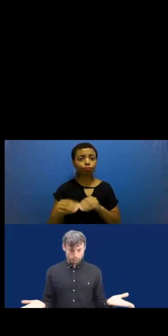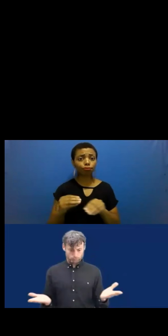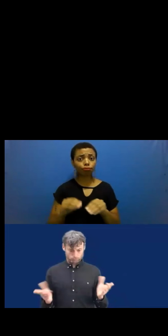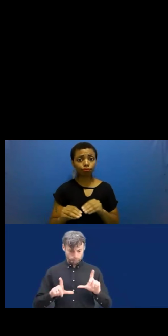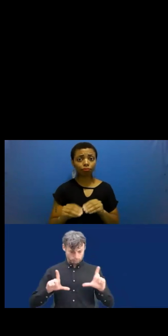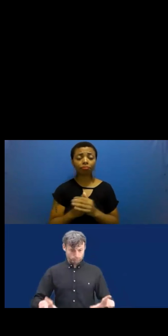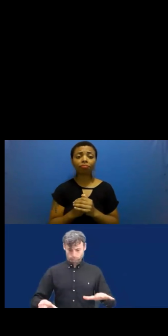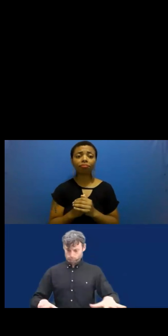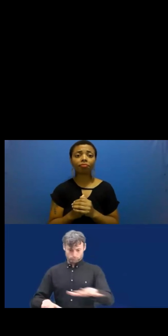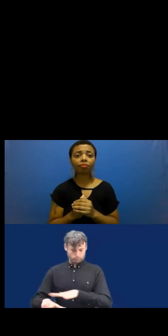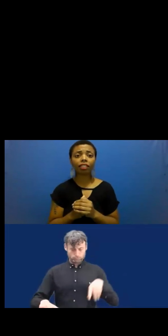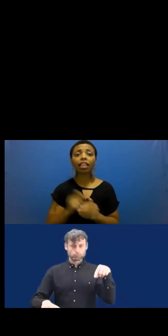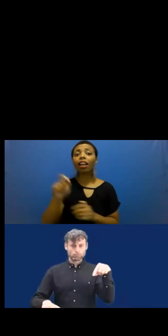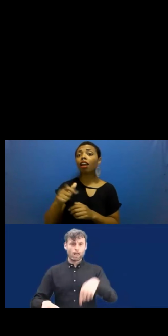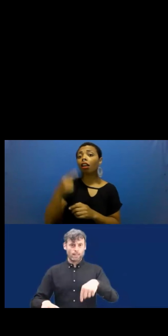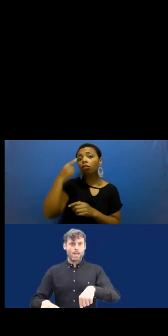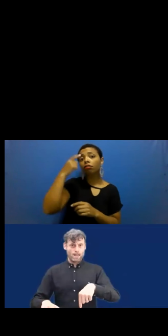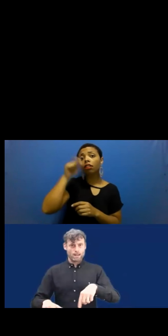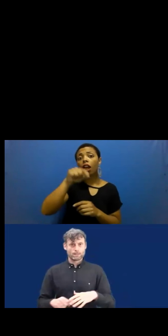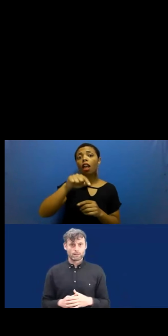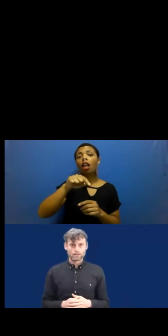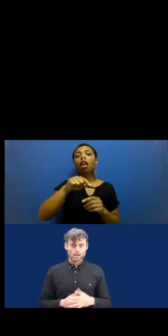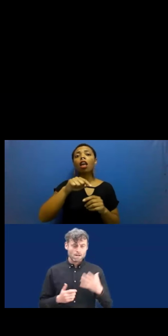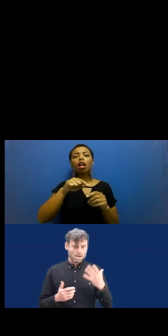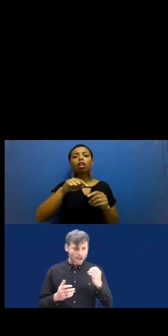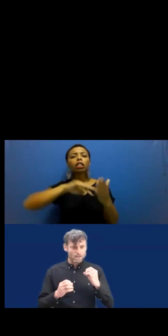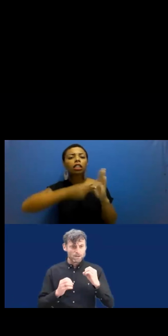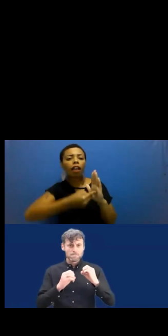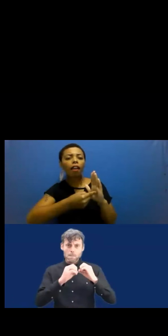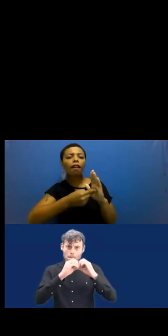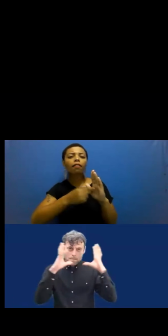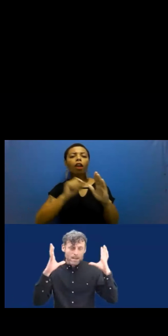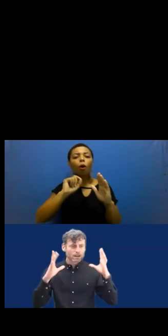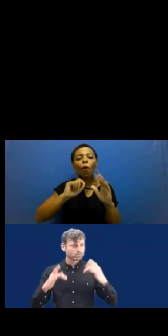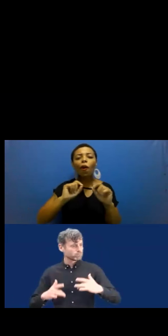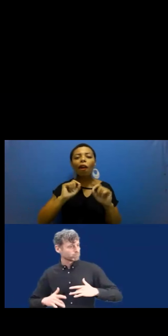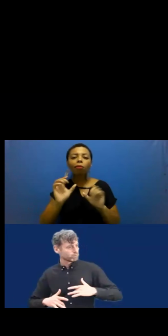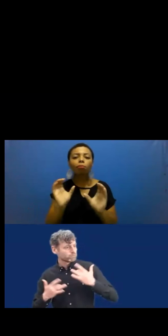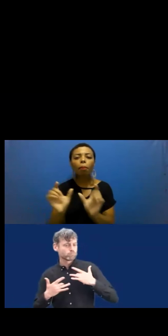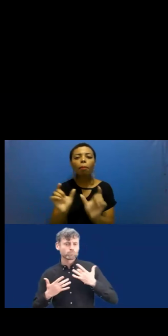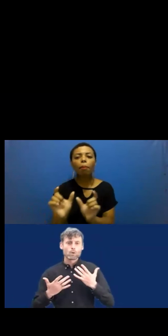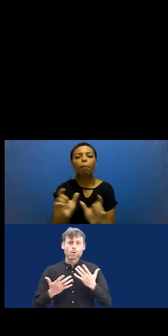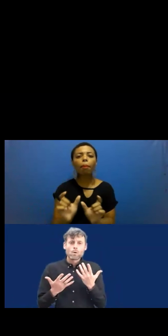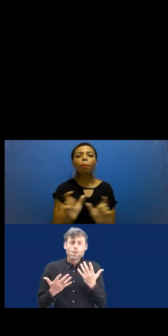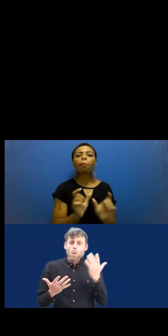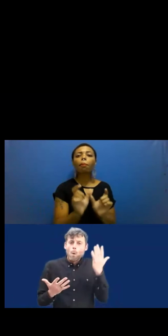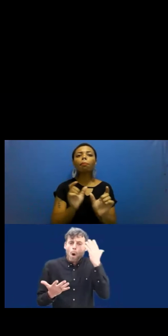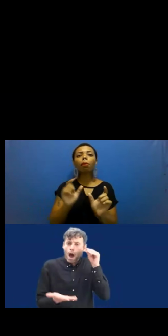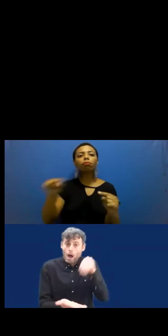of meaning, connotations, or metaphors was implemented. A focus on